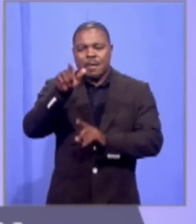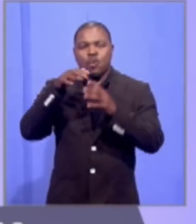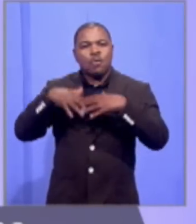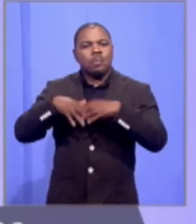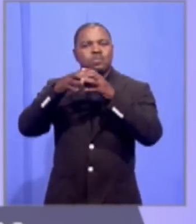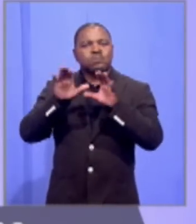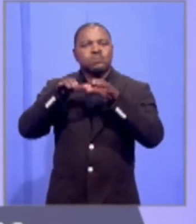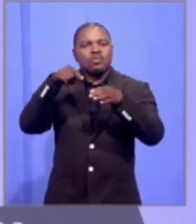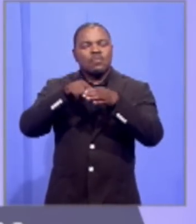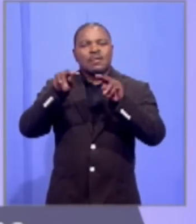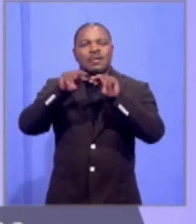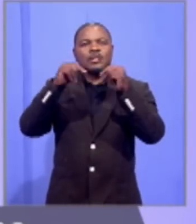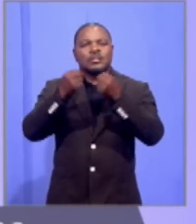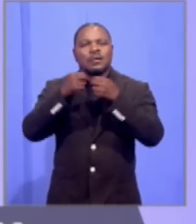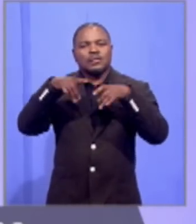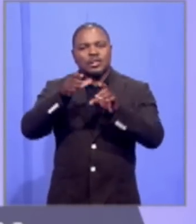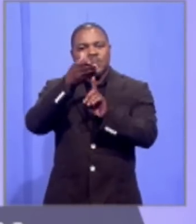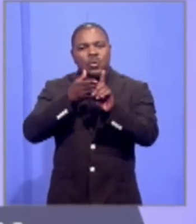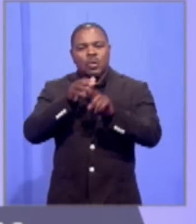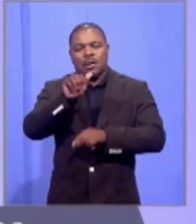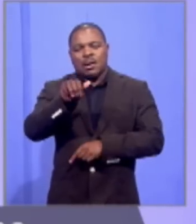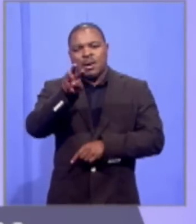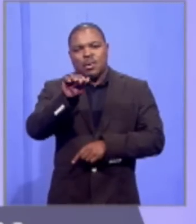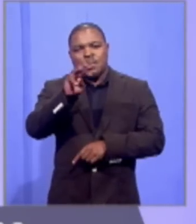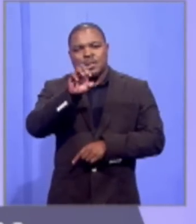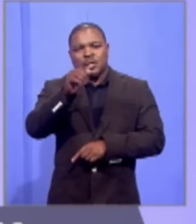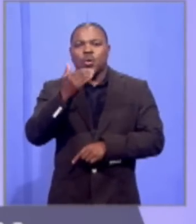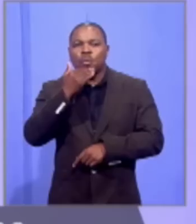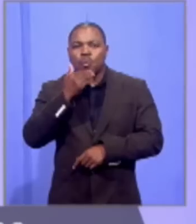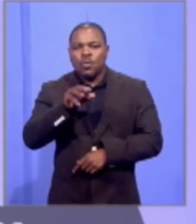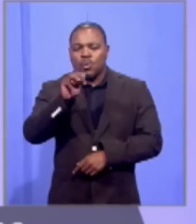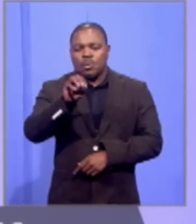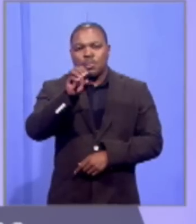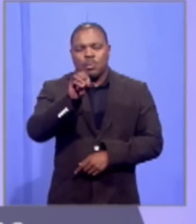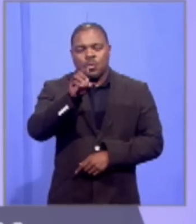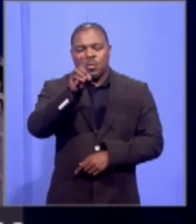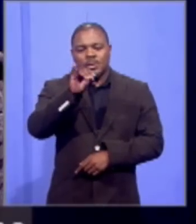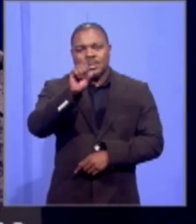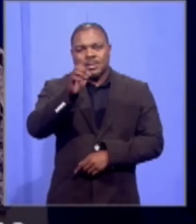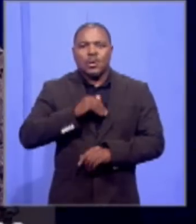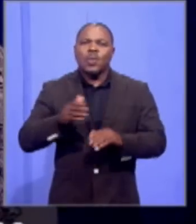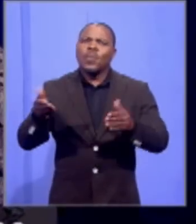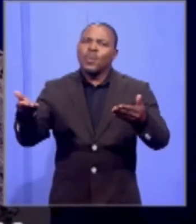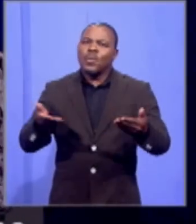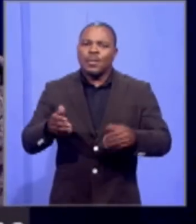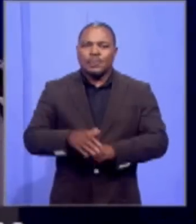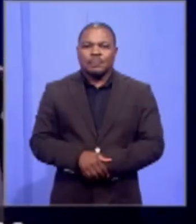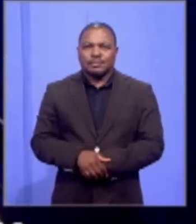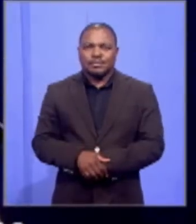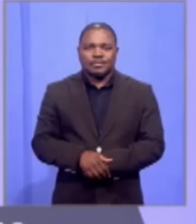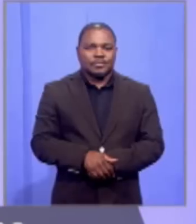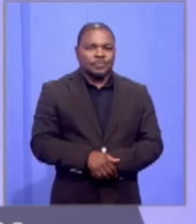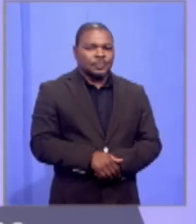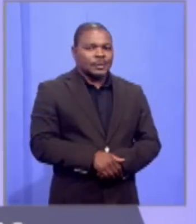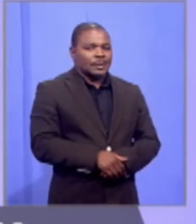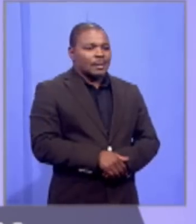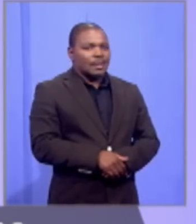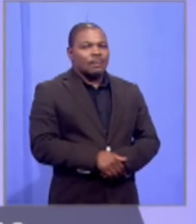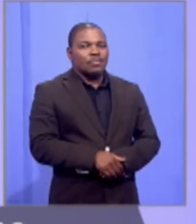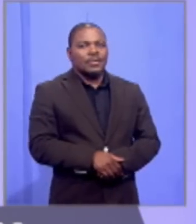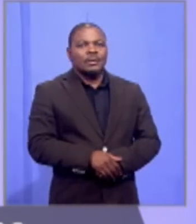le modulasetulo wa bosetšhaba wa AWIMSA ke Mmamosamodise ba ga Modise re a lamogela. Le ka re botša le